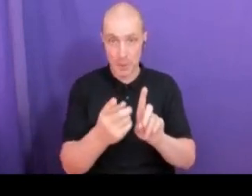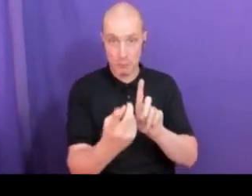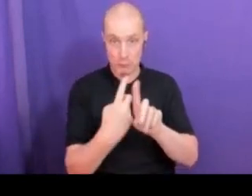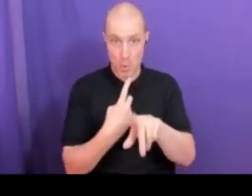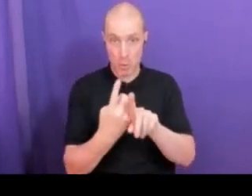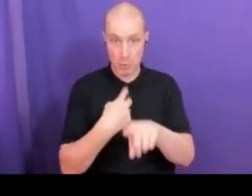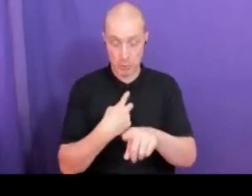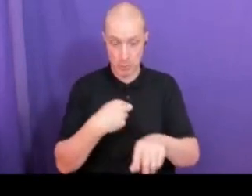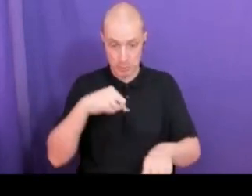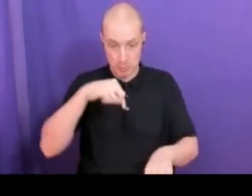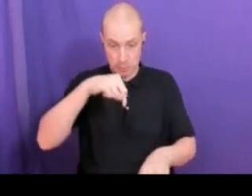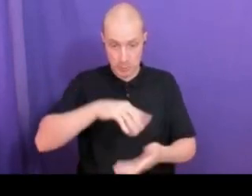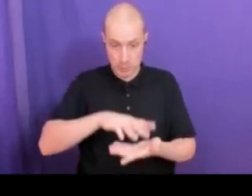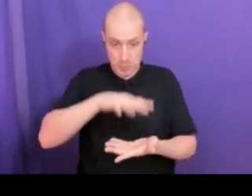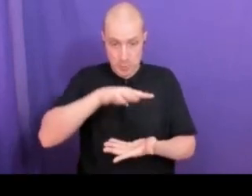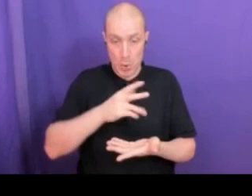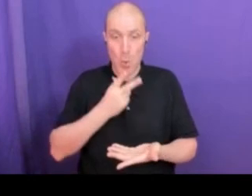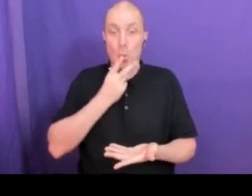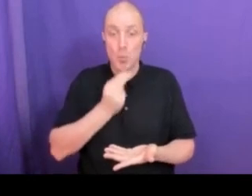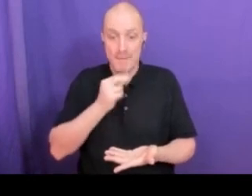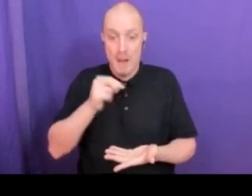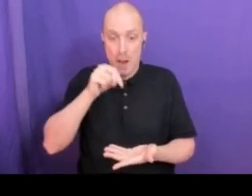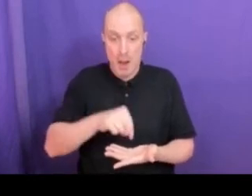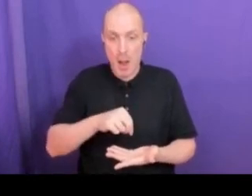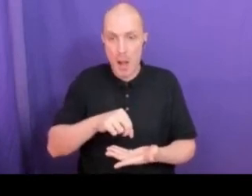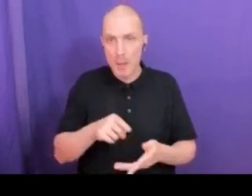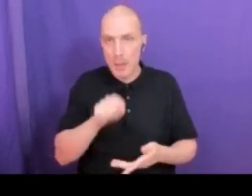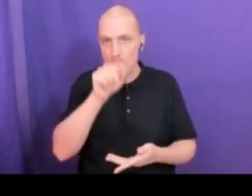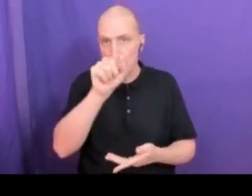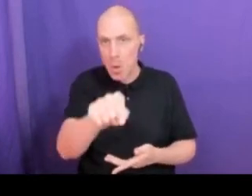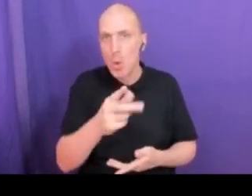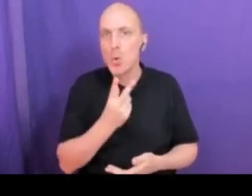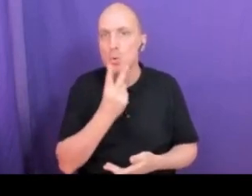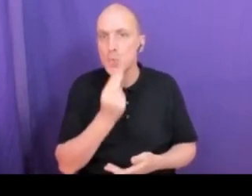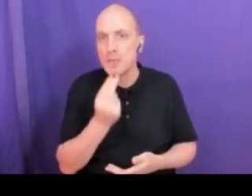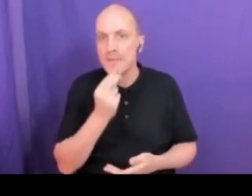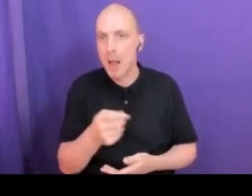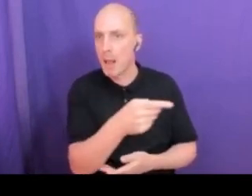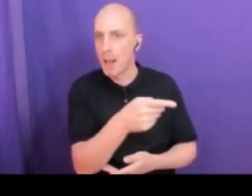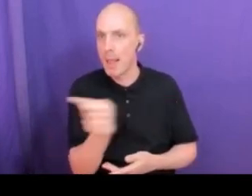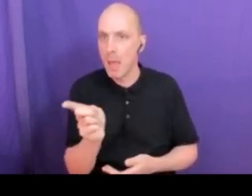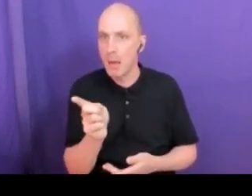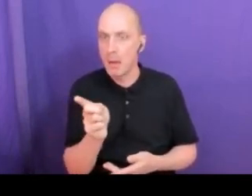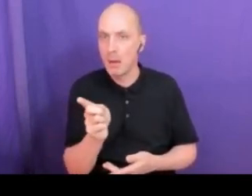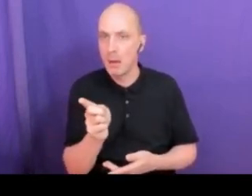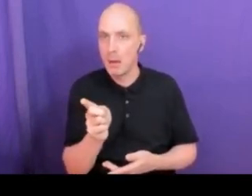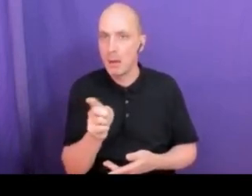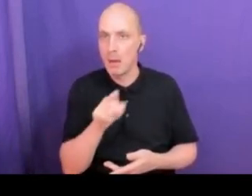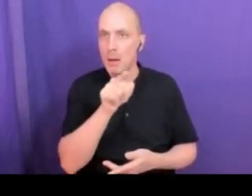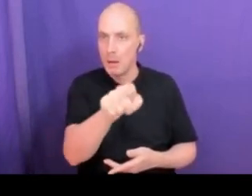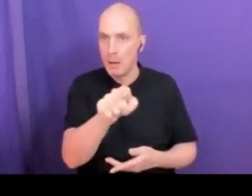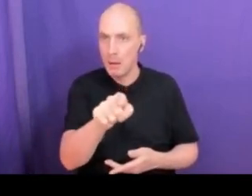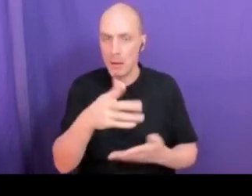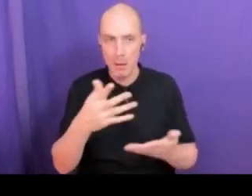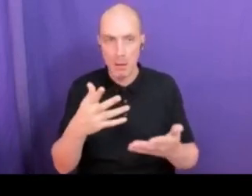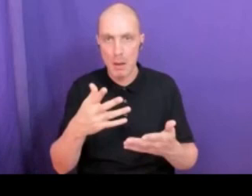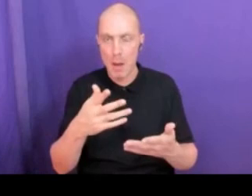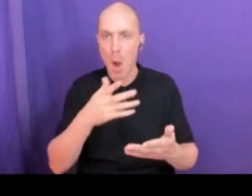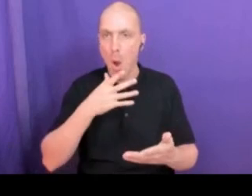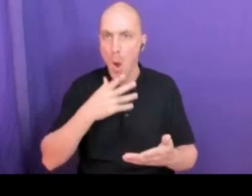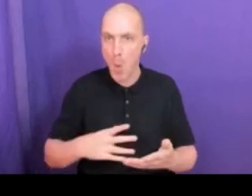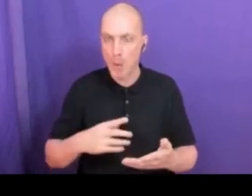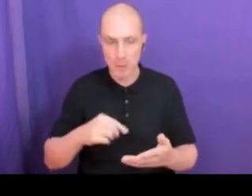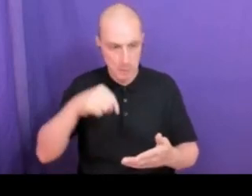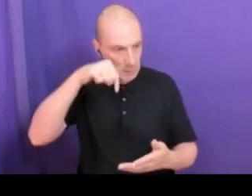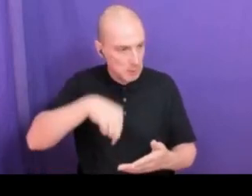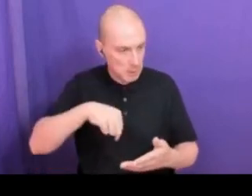And part of the census is about developing best practice and sharing best practice. So a lot of clinics were really keen to